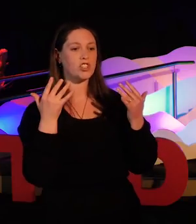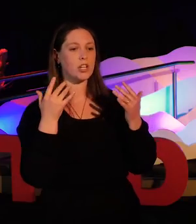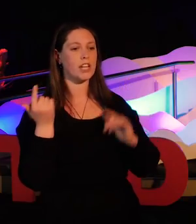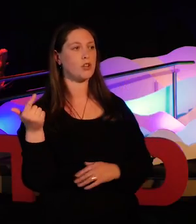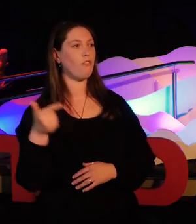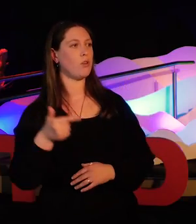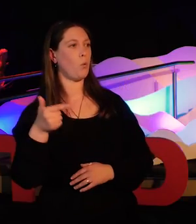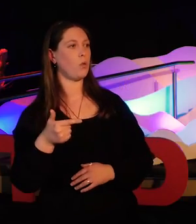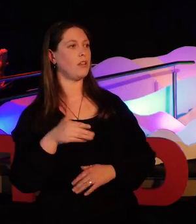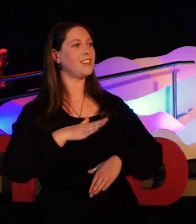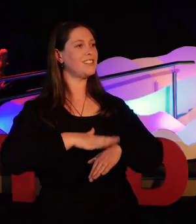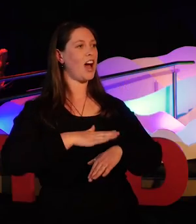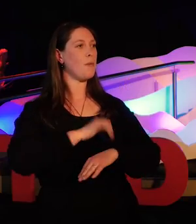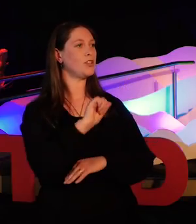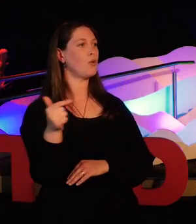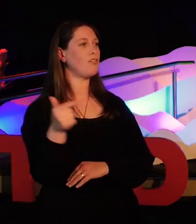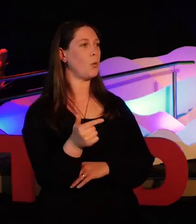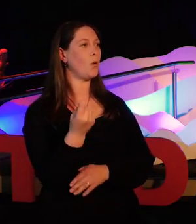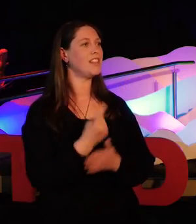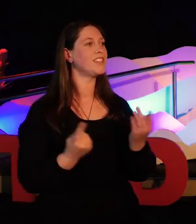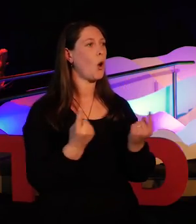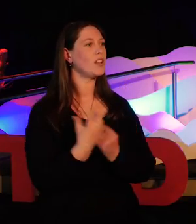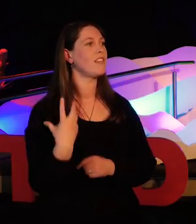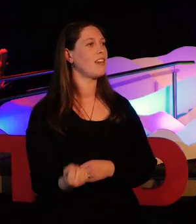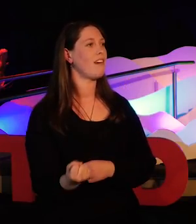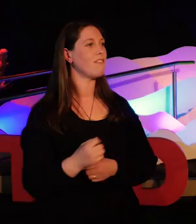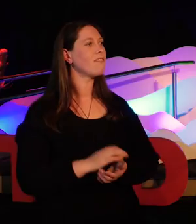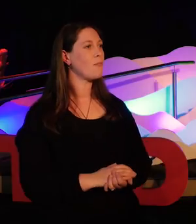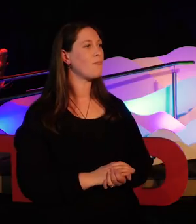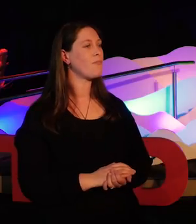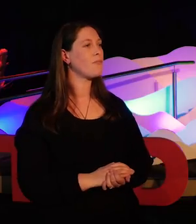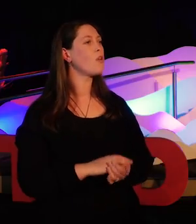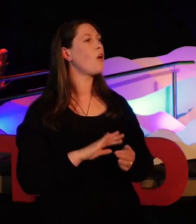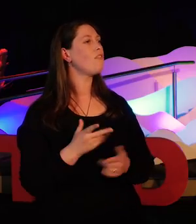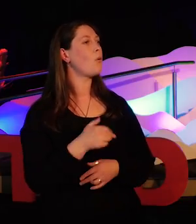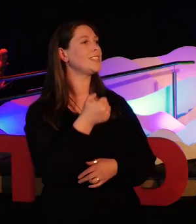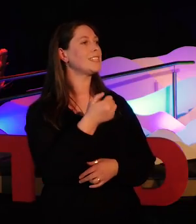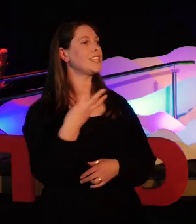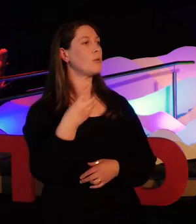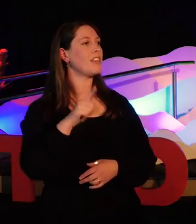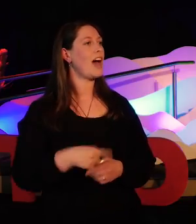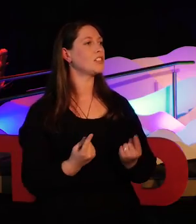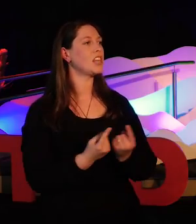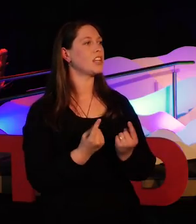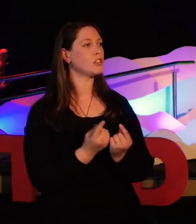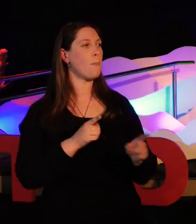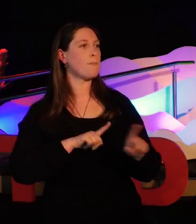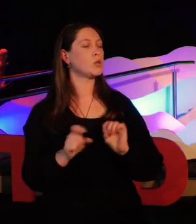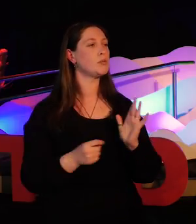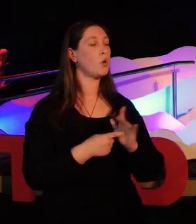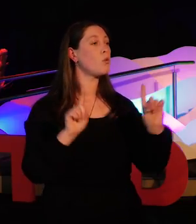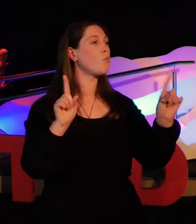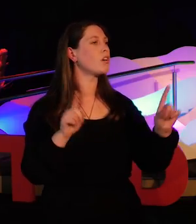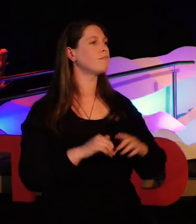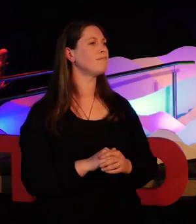fuel. Time's your fuel. That's all you've got. So for 63,000 things, what really